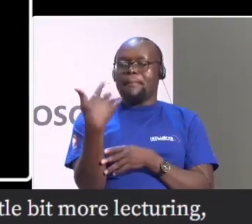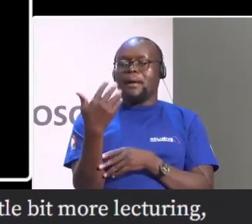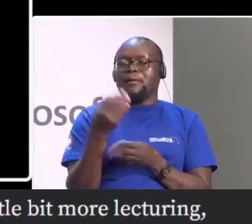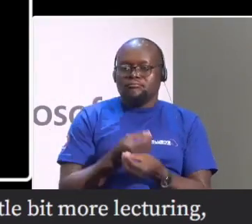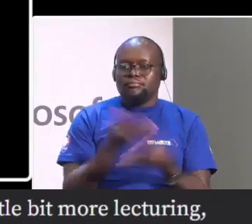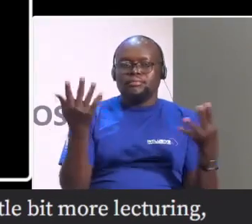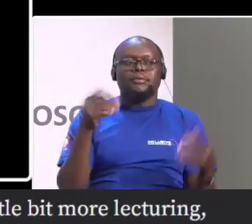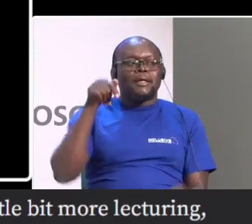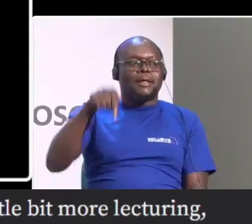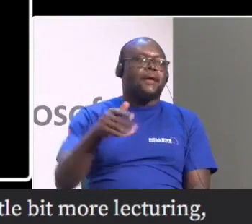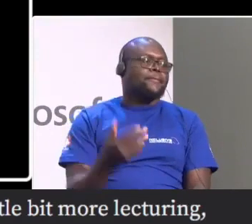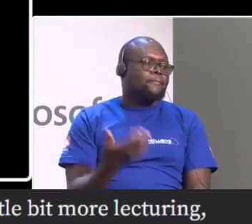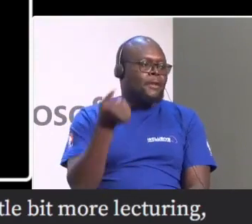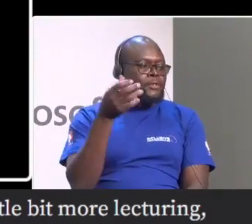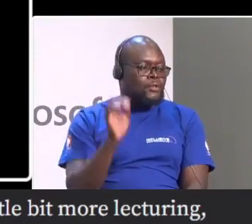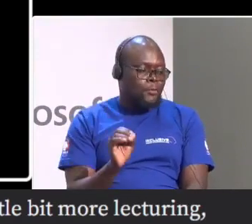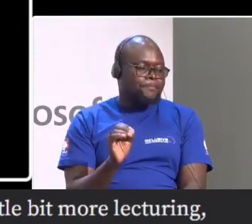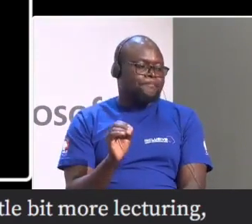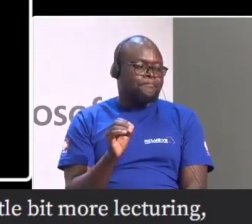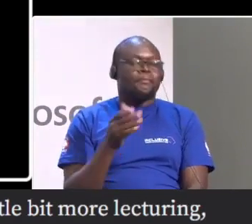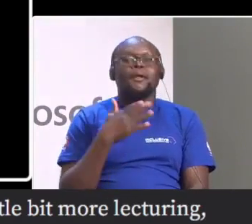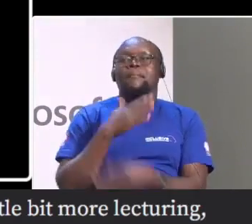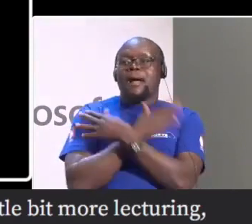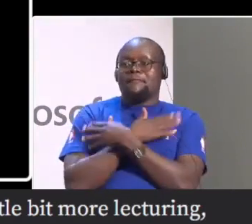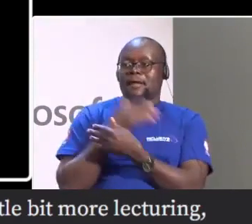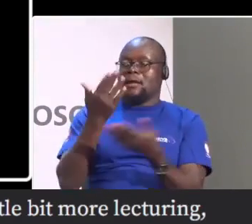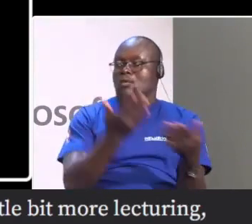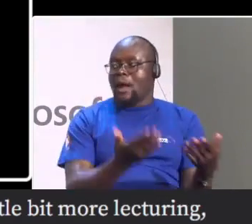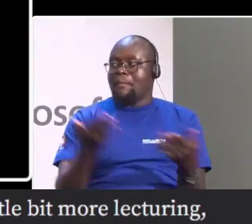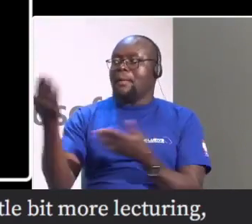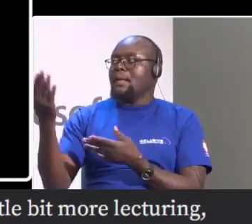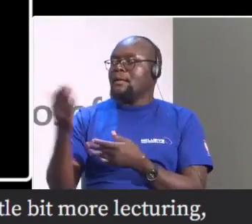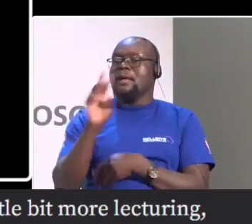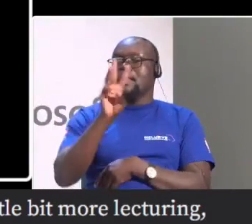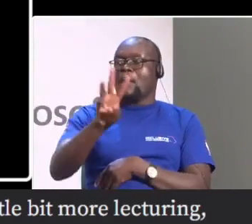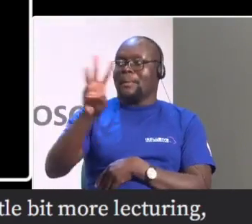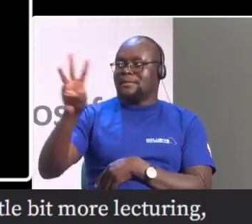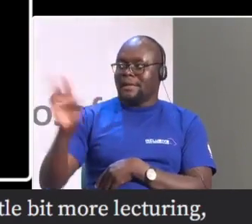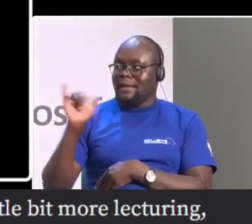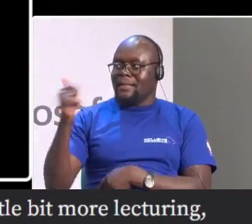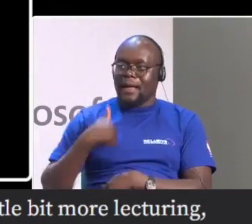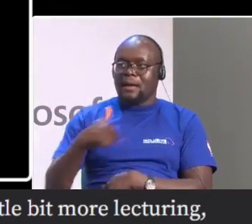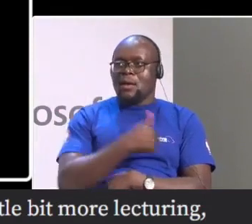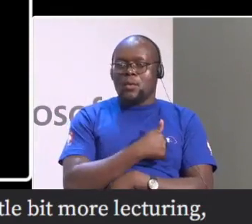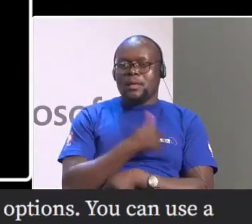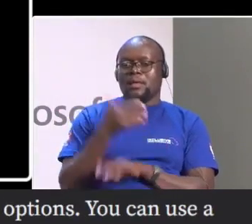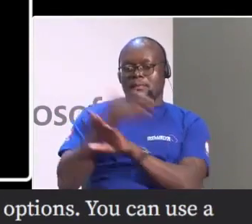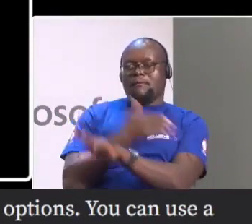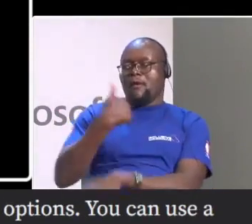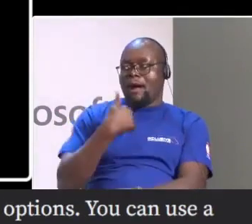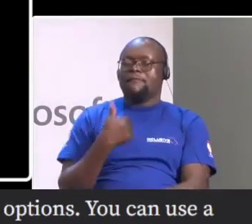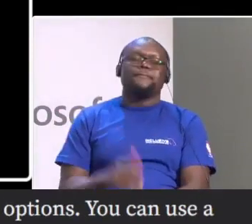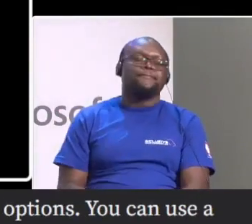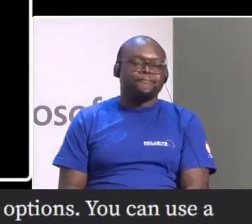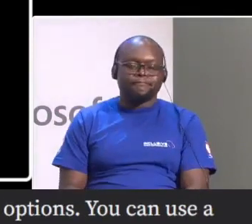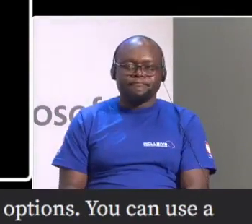handouts in the room. So, my friend, if you could bring up the website that we previously had, the Slido